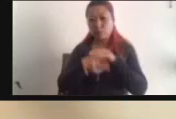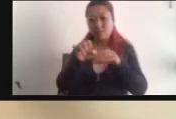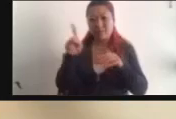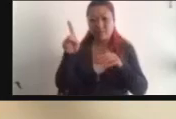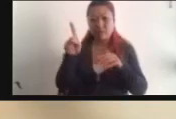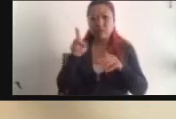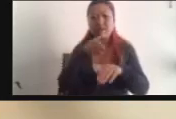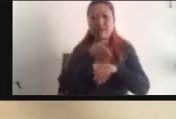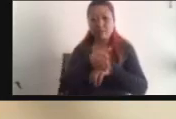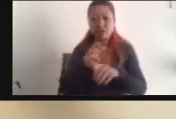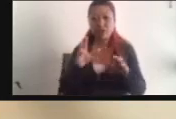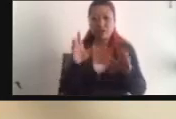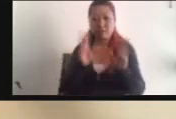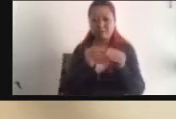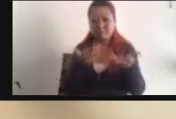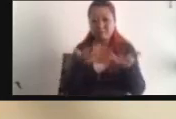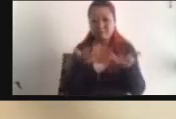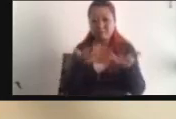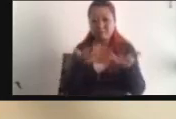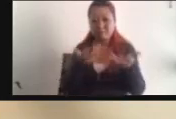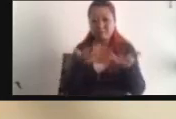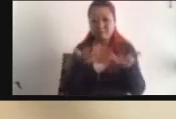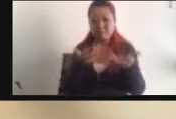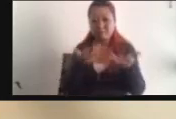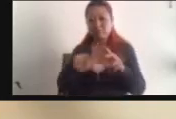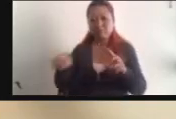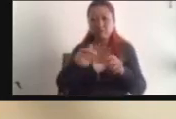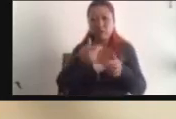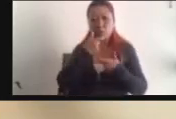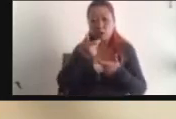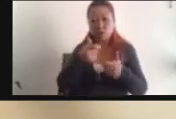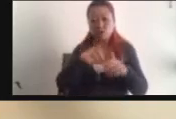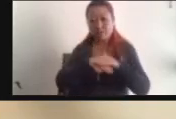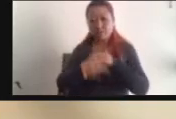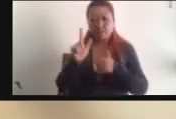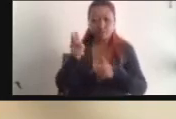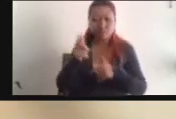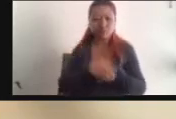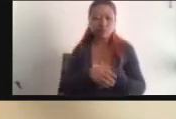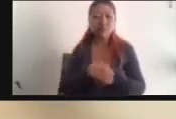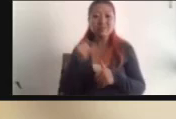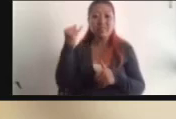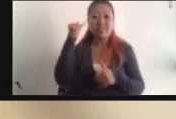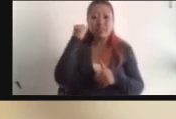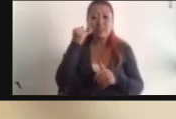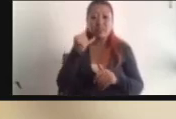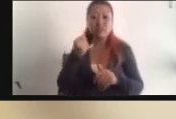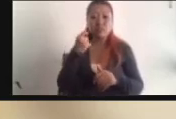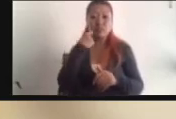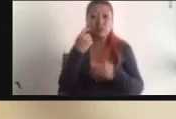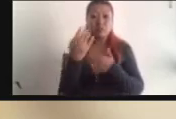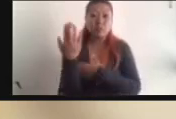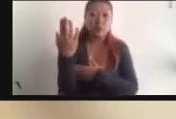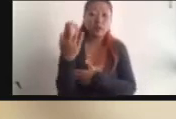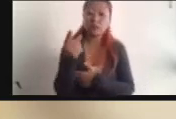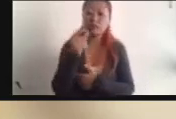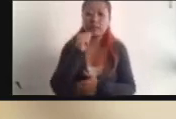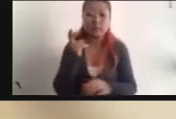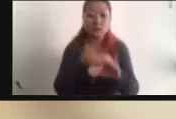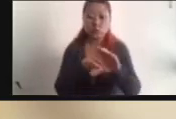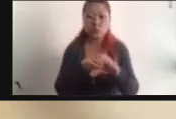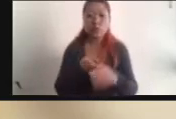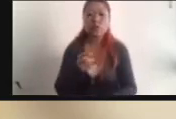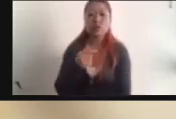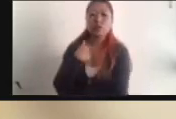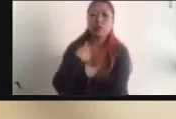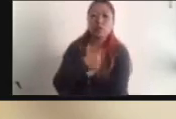over. And for those who may not have been on earlier, we you